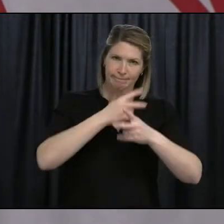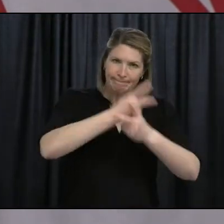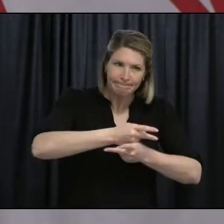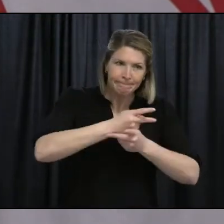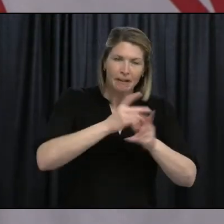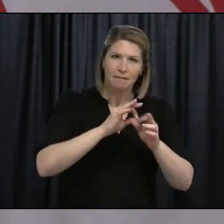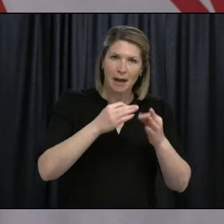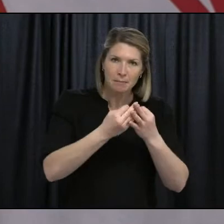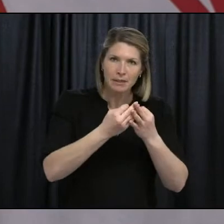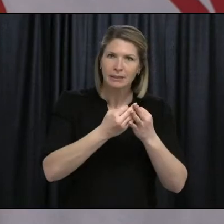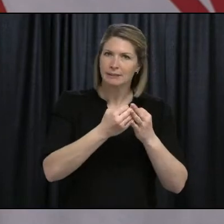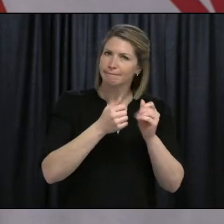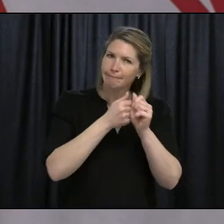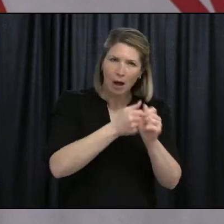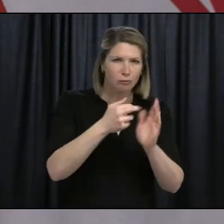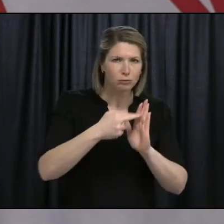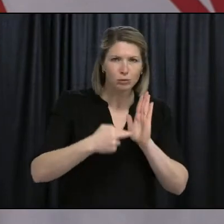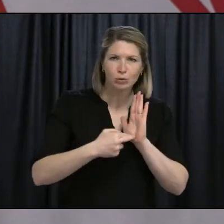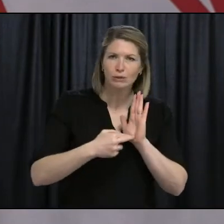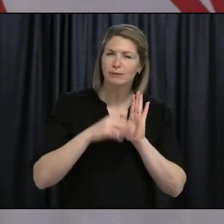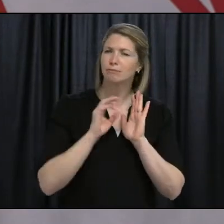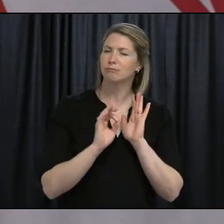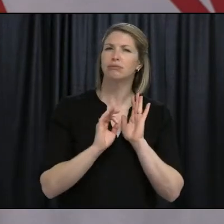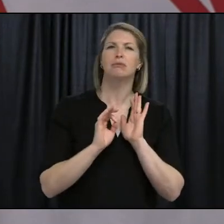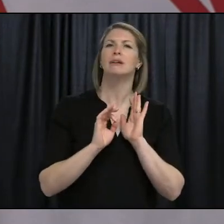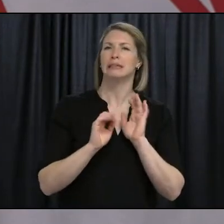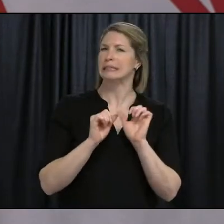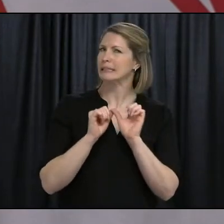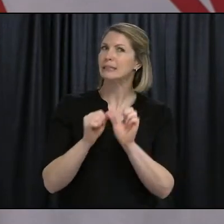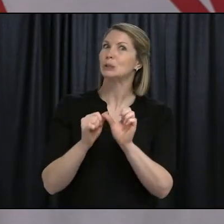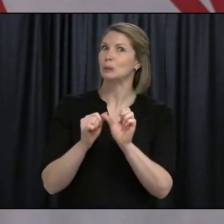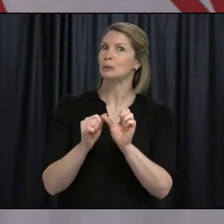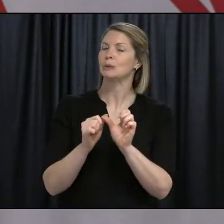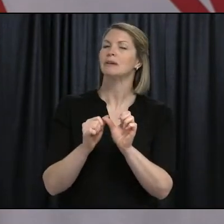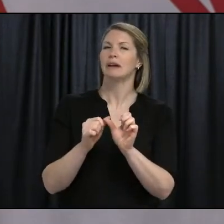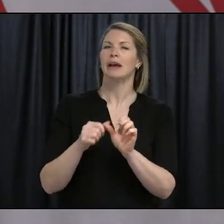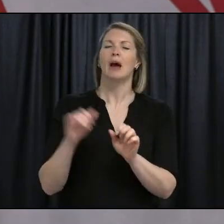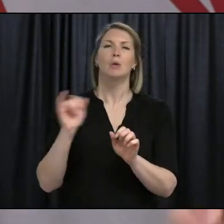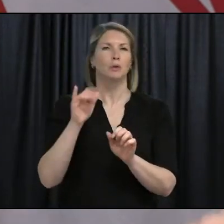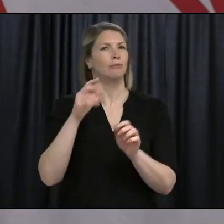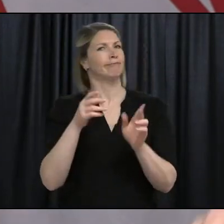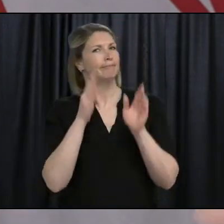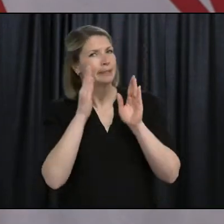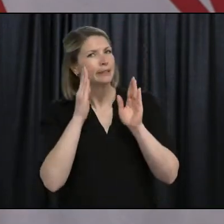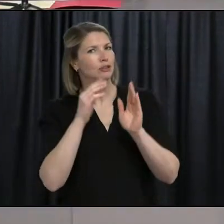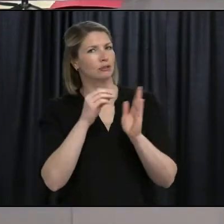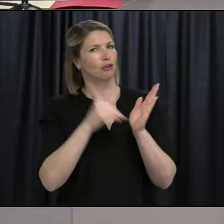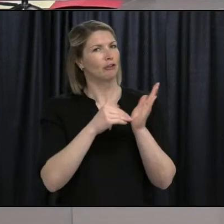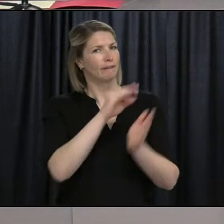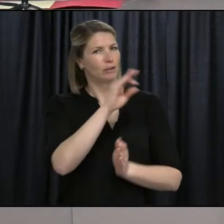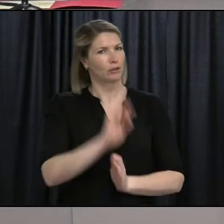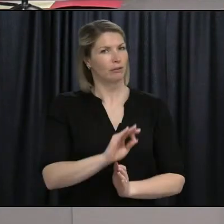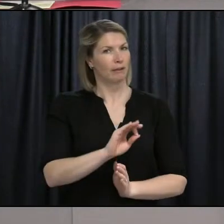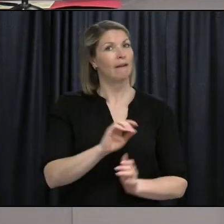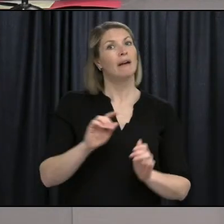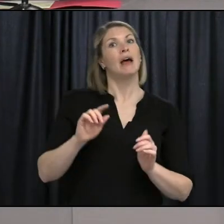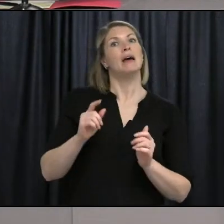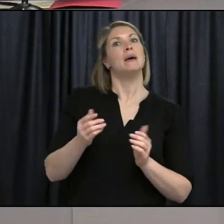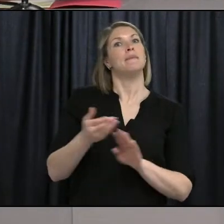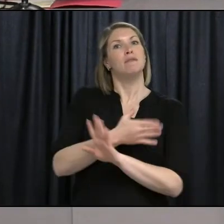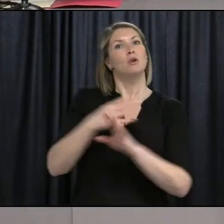Dr. Fitzgerald and her team. And with that, I'll turn it over to Minister Haggie for his brief remarks. Minister?